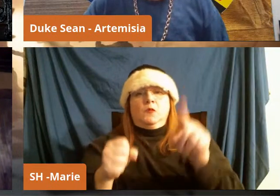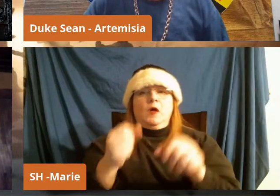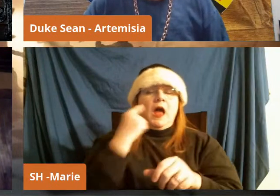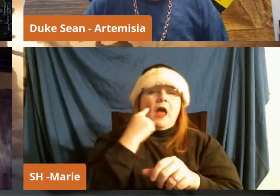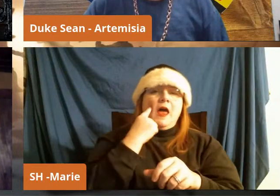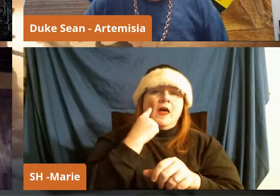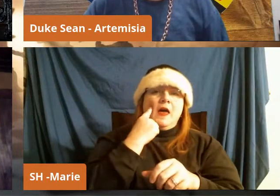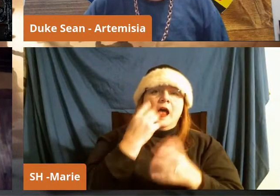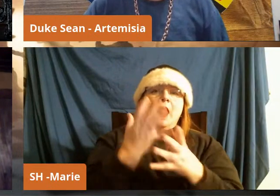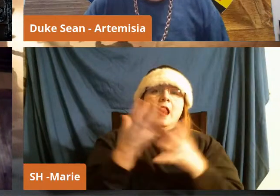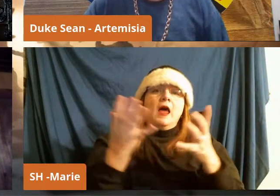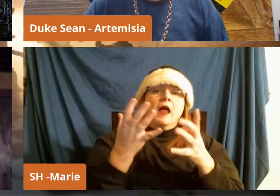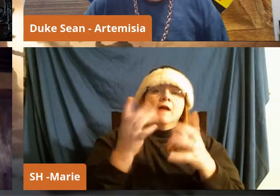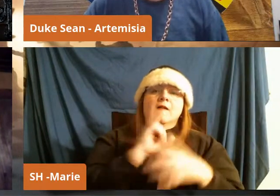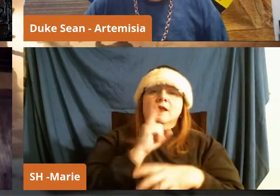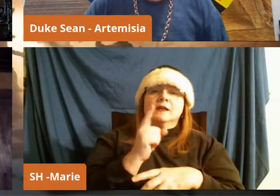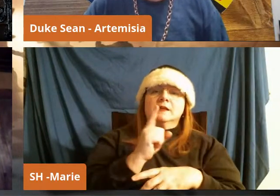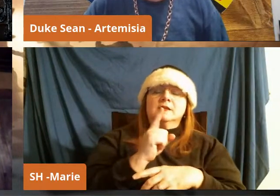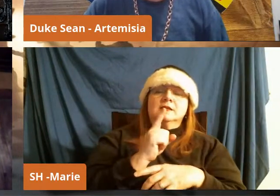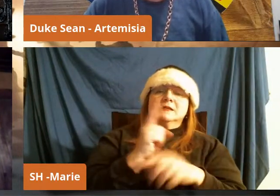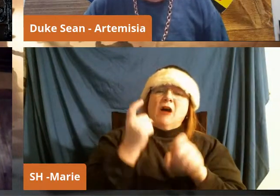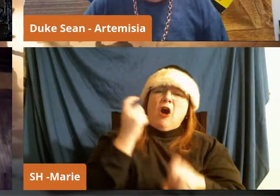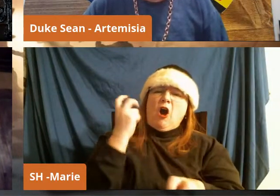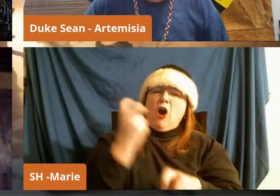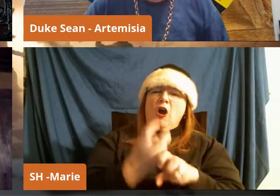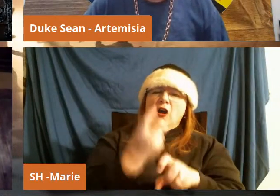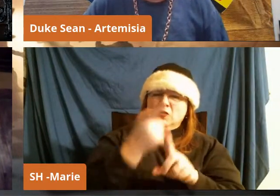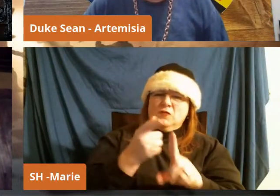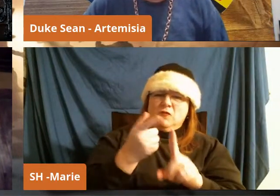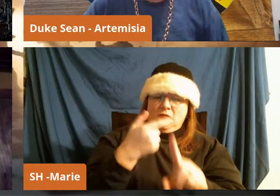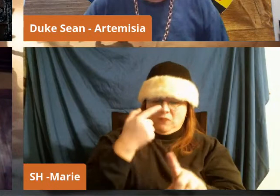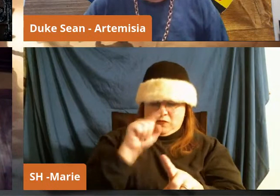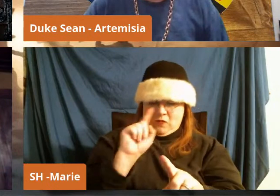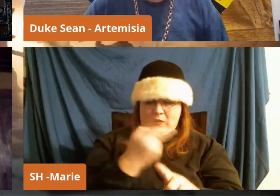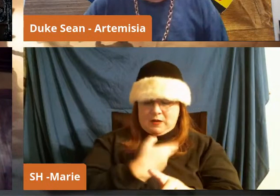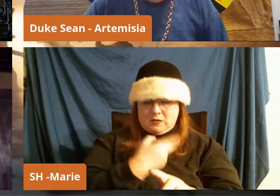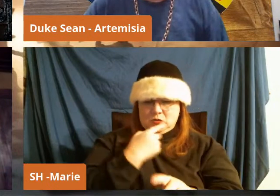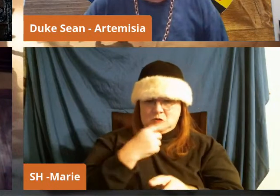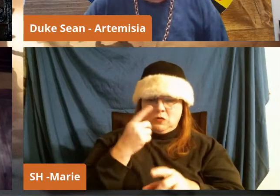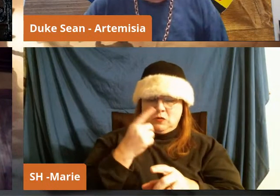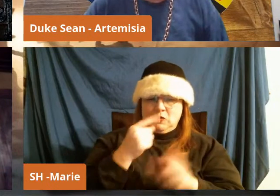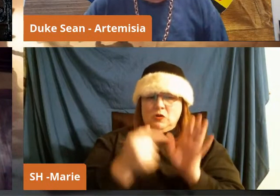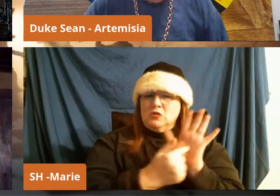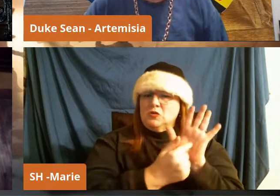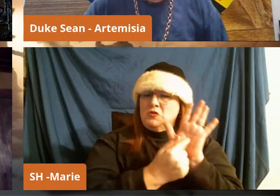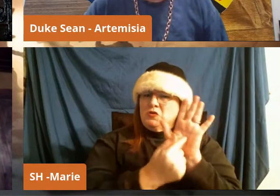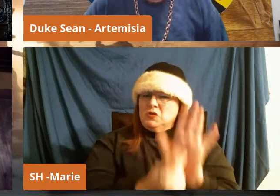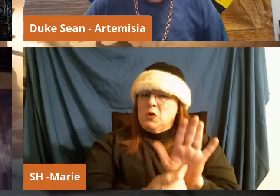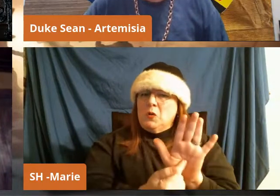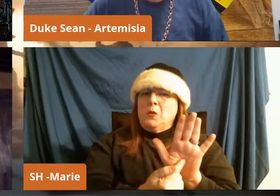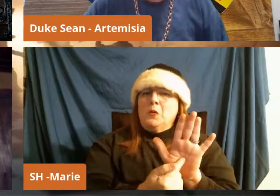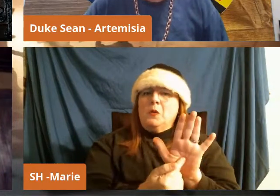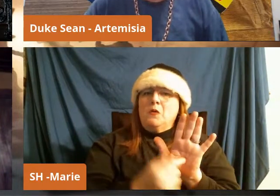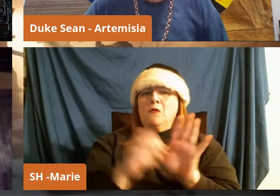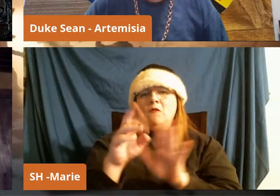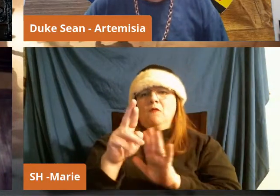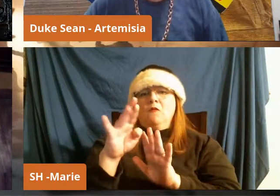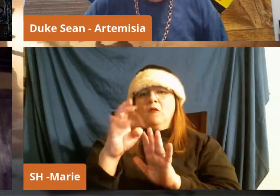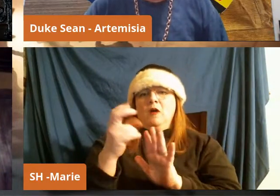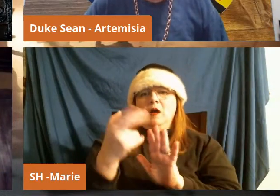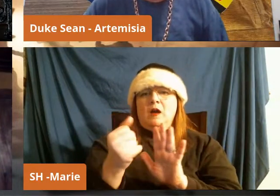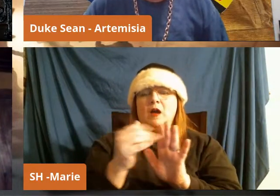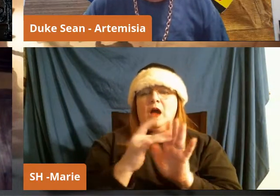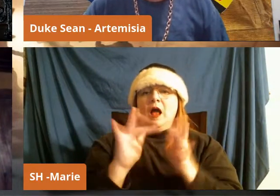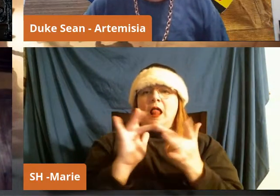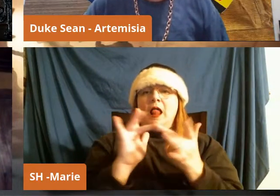I think in a lot of it, it's very difficult for us to display franchise